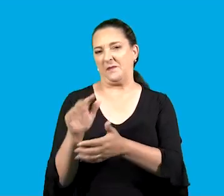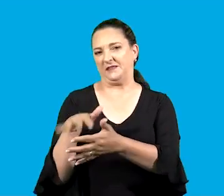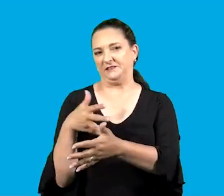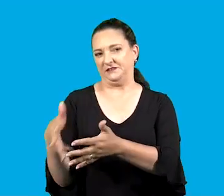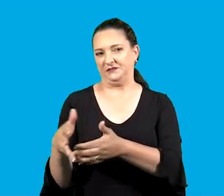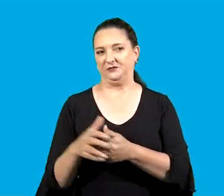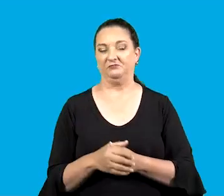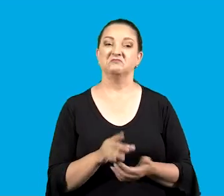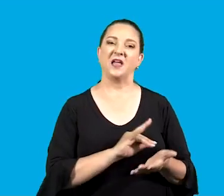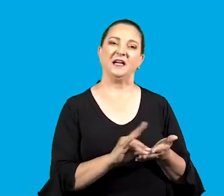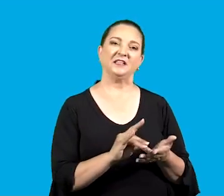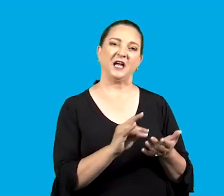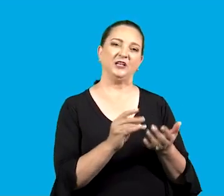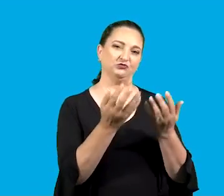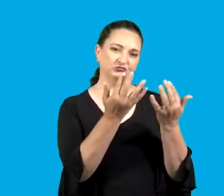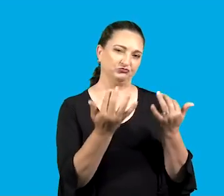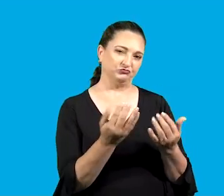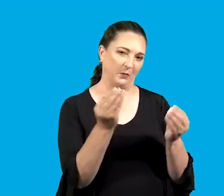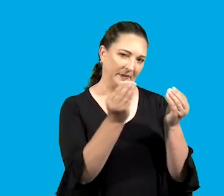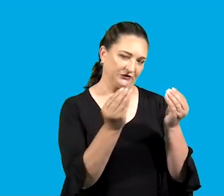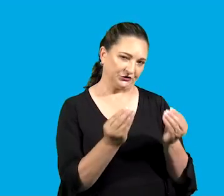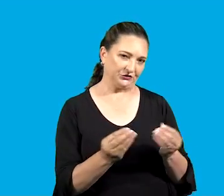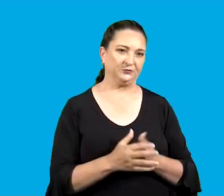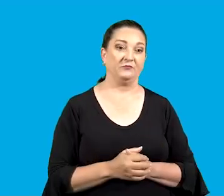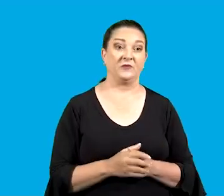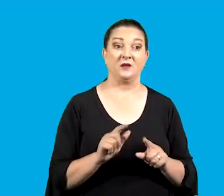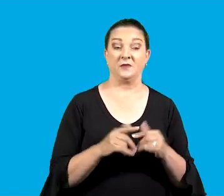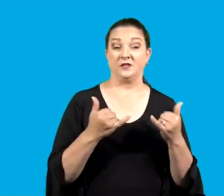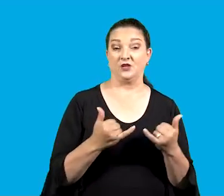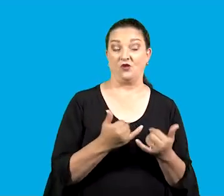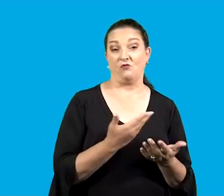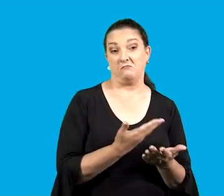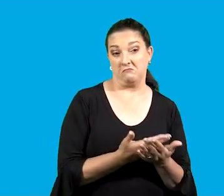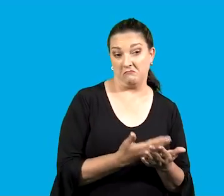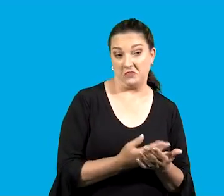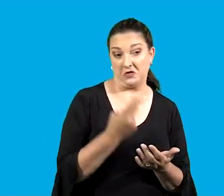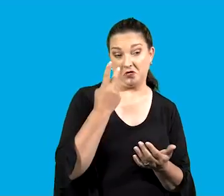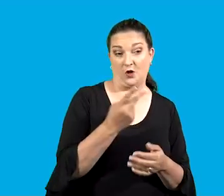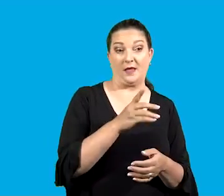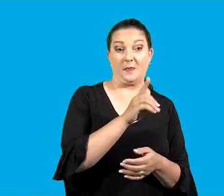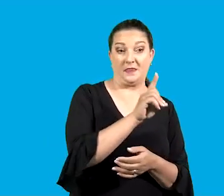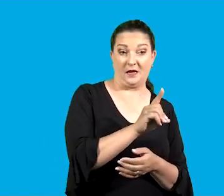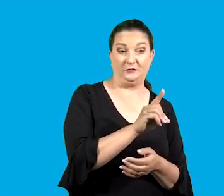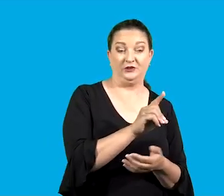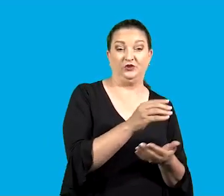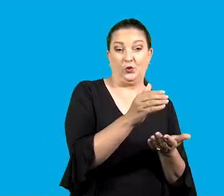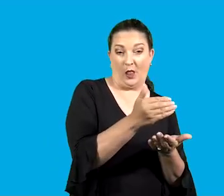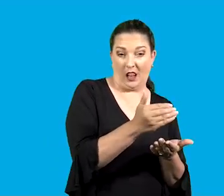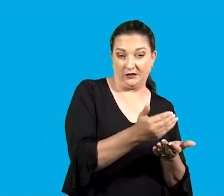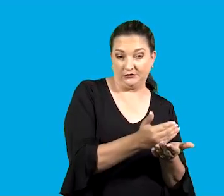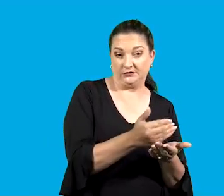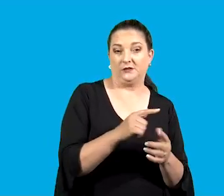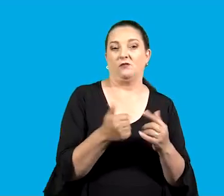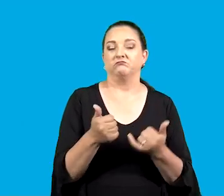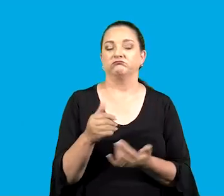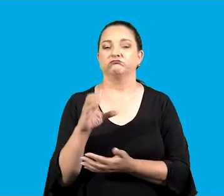the cash budget. In grade 12, we will do the preparation of the debtors collection and the creditors payment schedule. We will